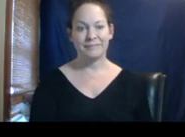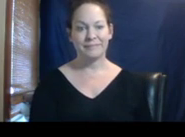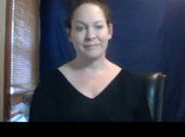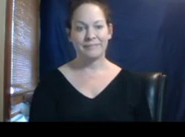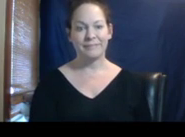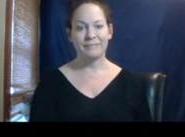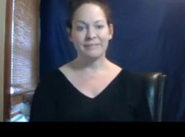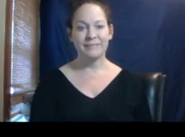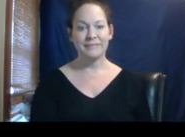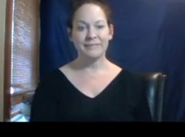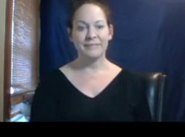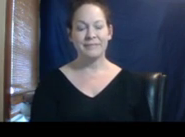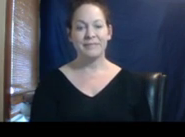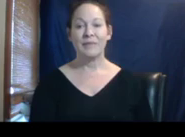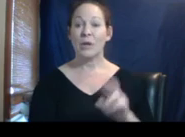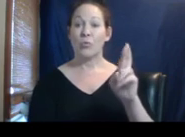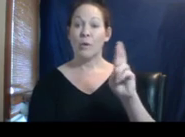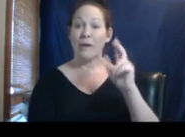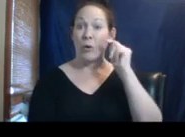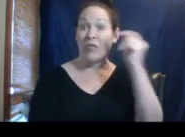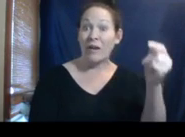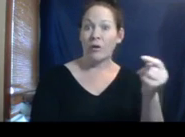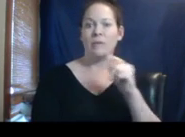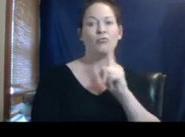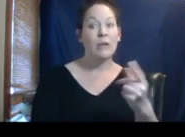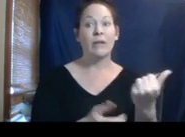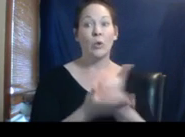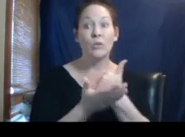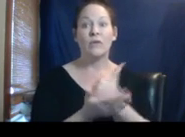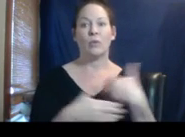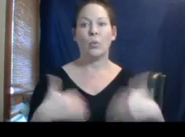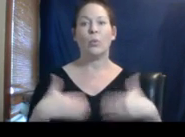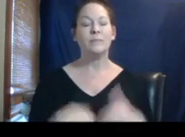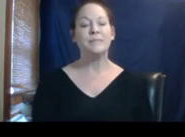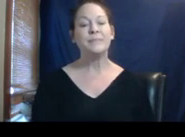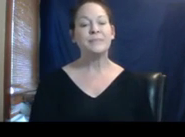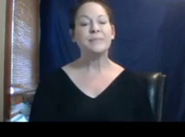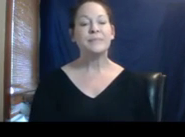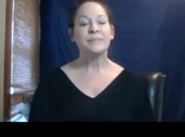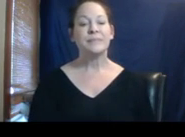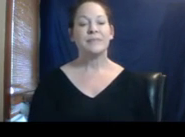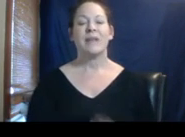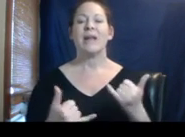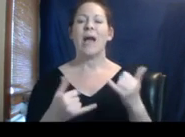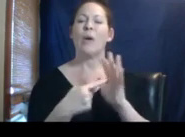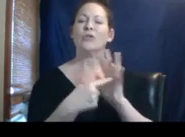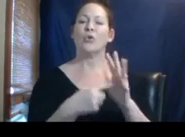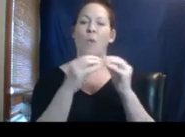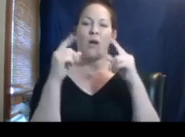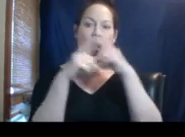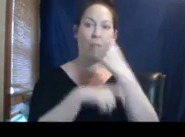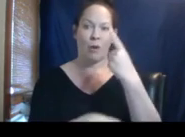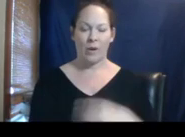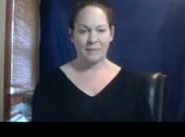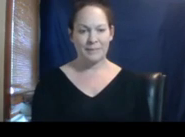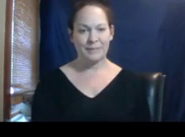And so the remainder theorem is useful. I'm going to look at another remainder theorem, and I'm going to go to a higher order to